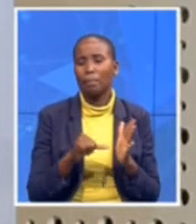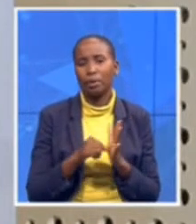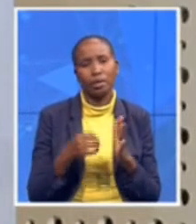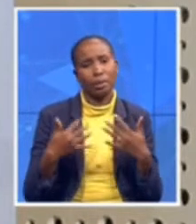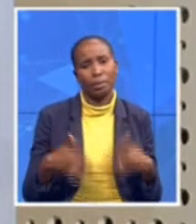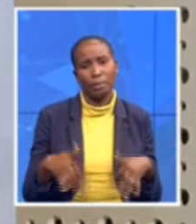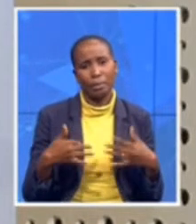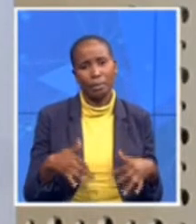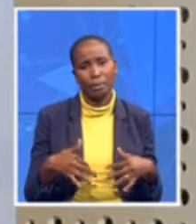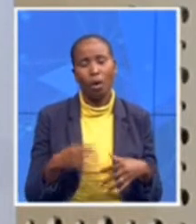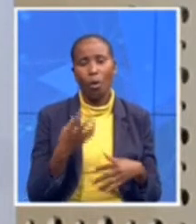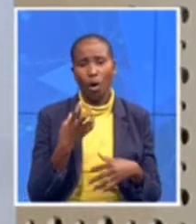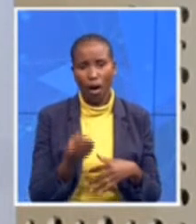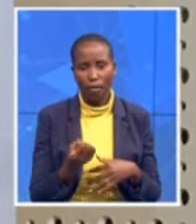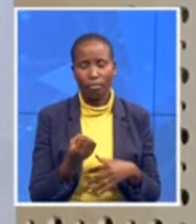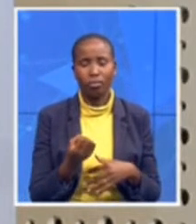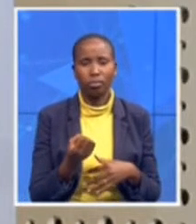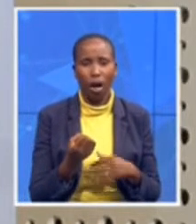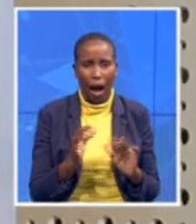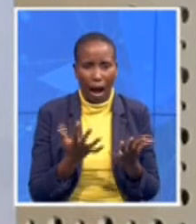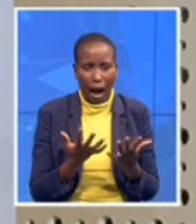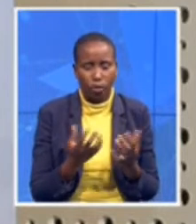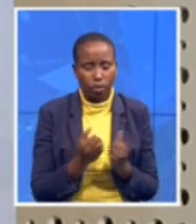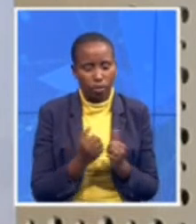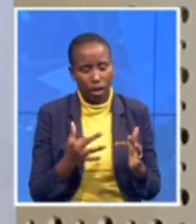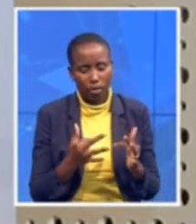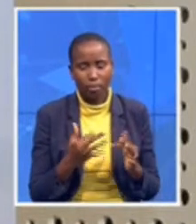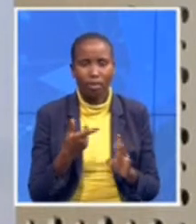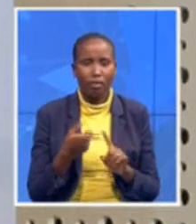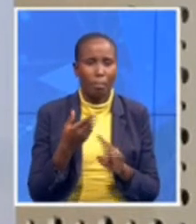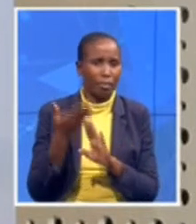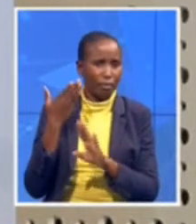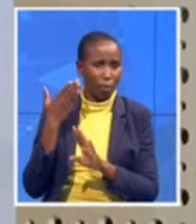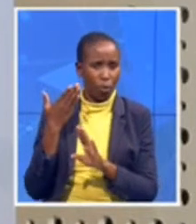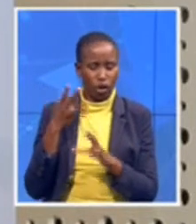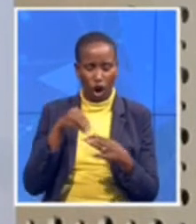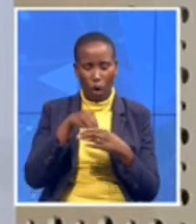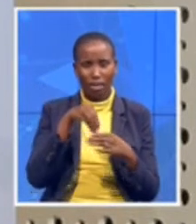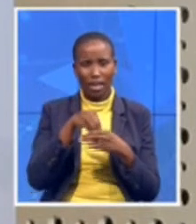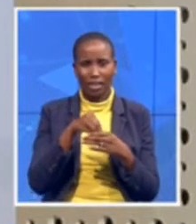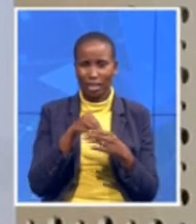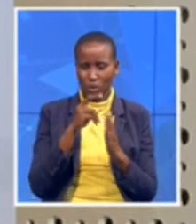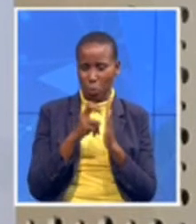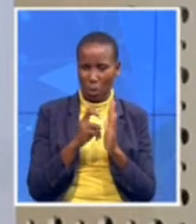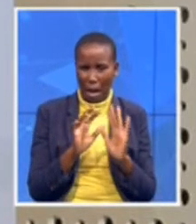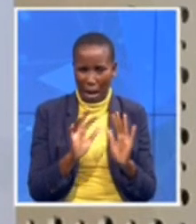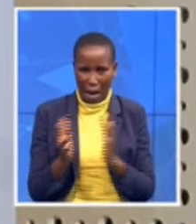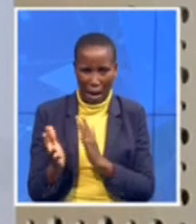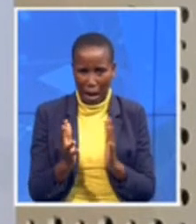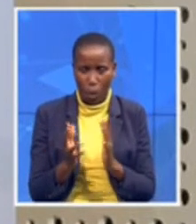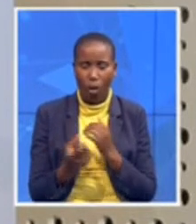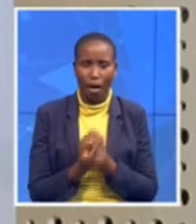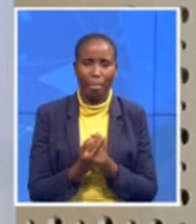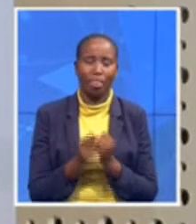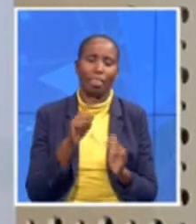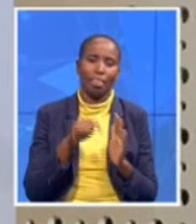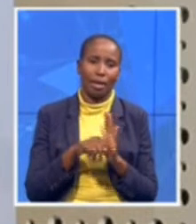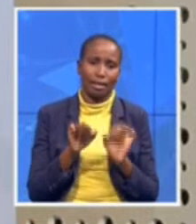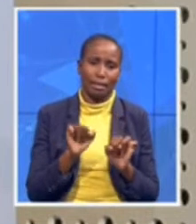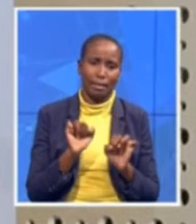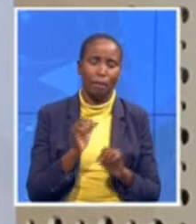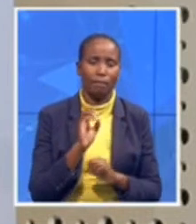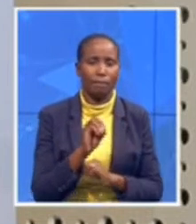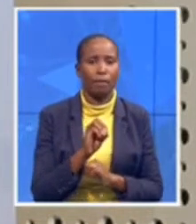how previously content was regulated. So I would like to thank you very much, members of the